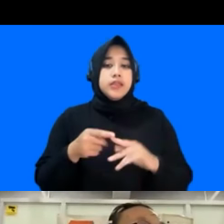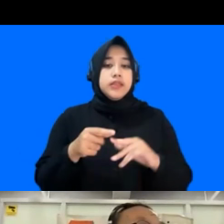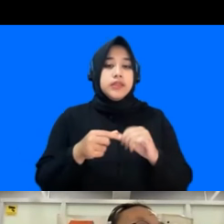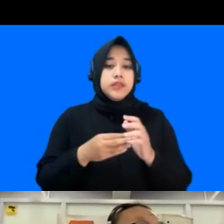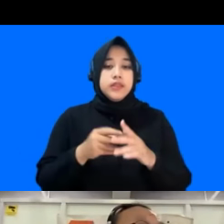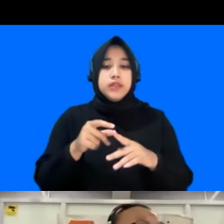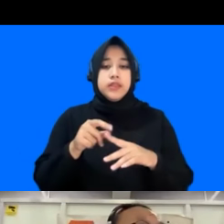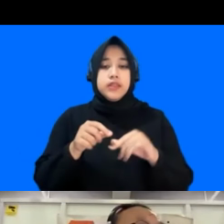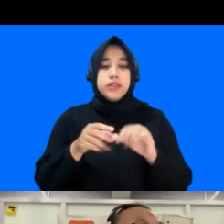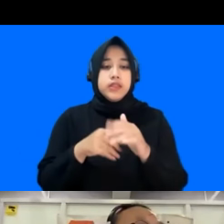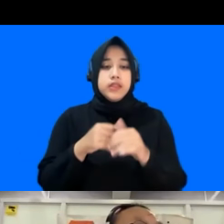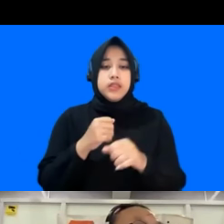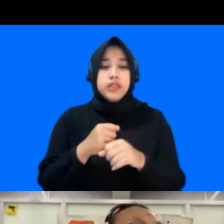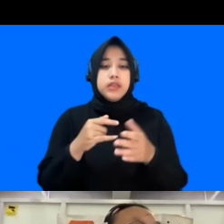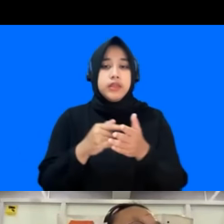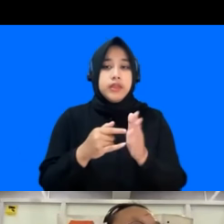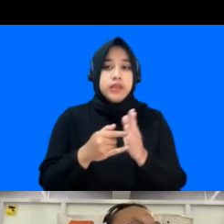to